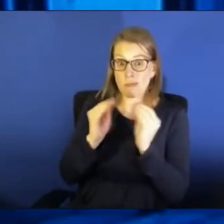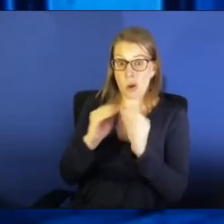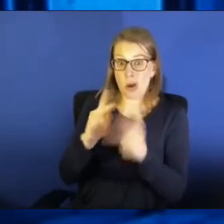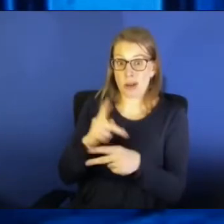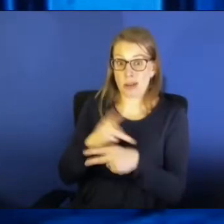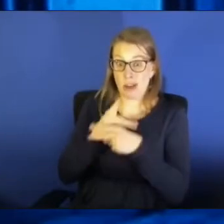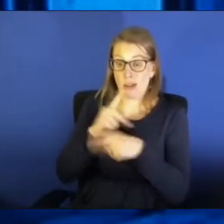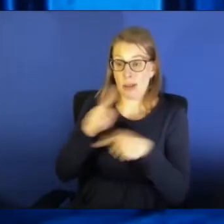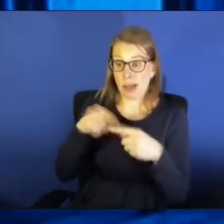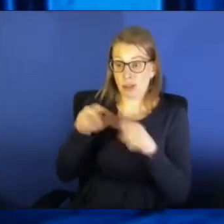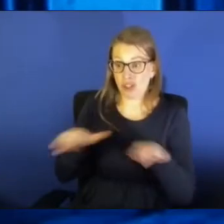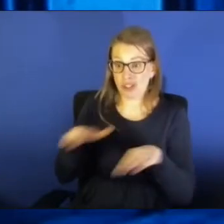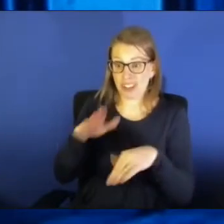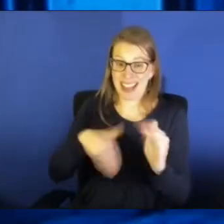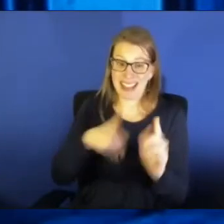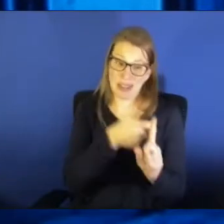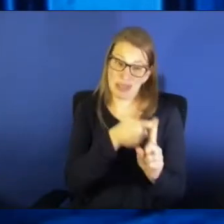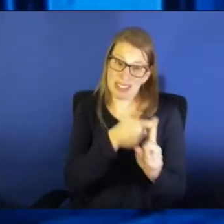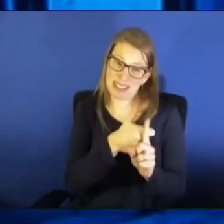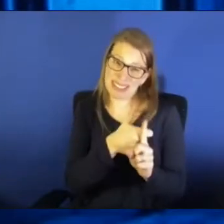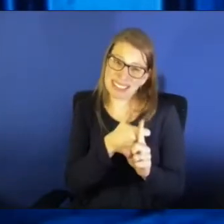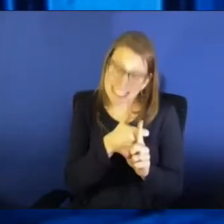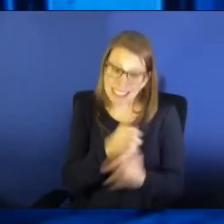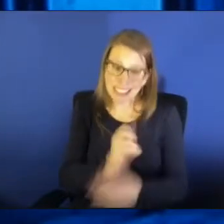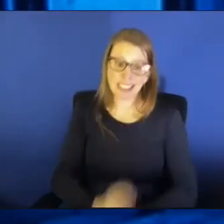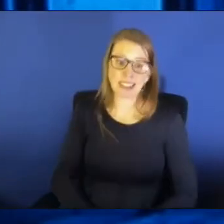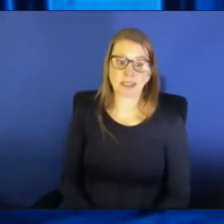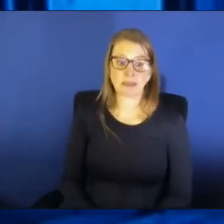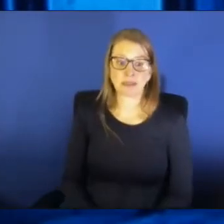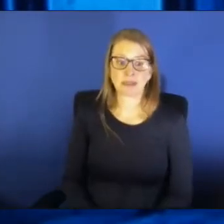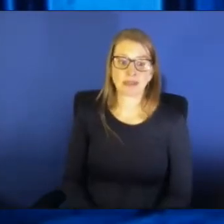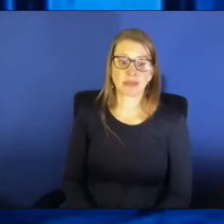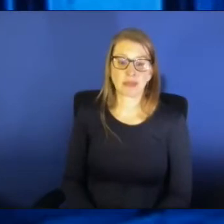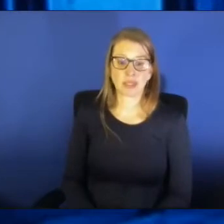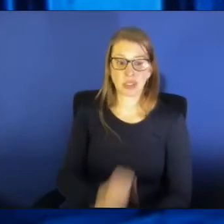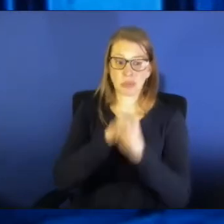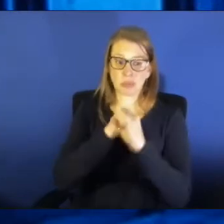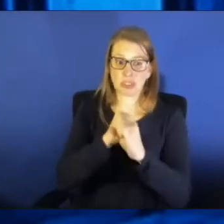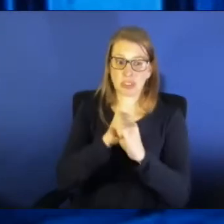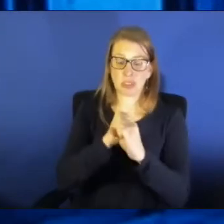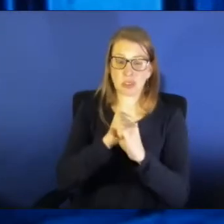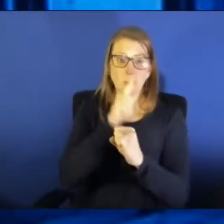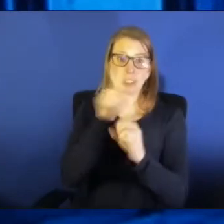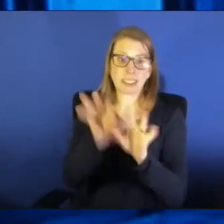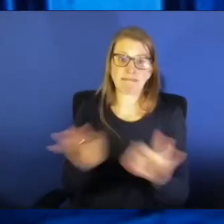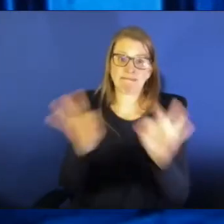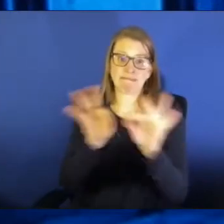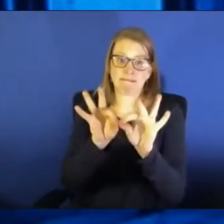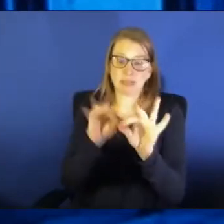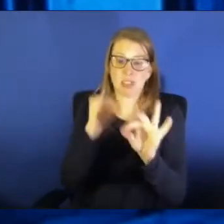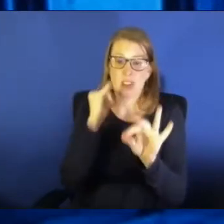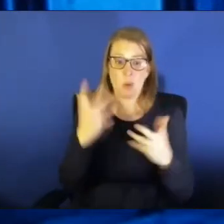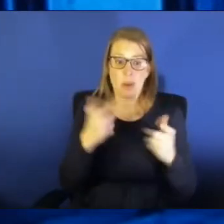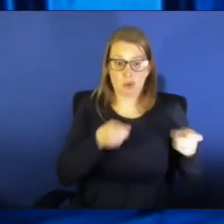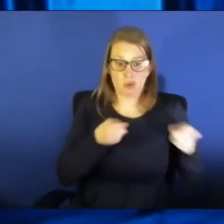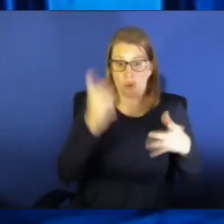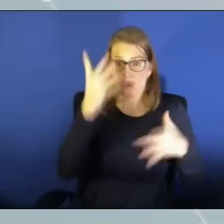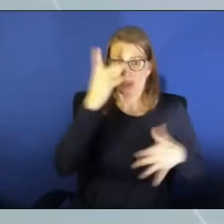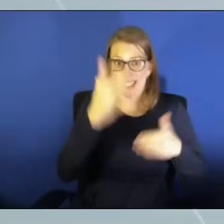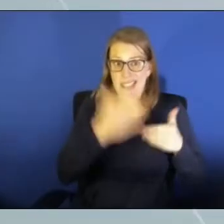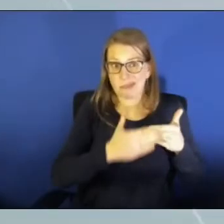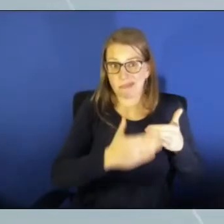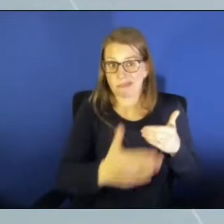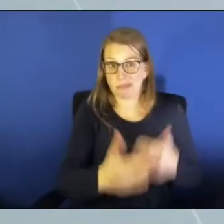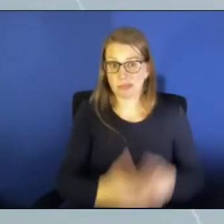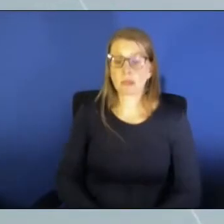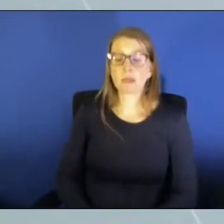So again, couldn't agree more with prevention is really key if we're going to control this disease over the long haul. What you're saying